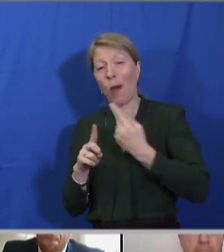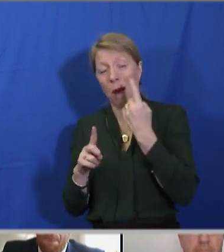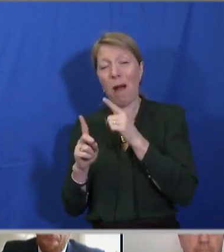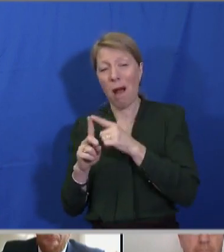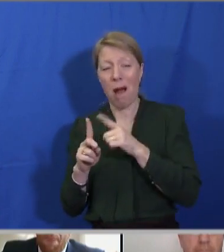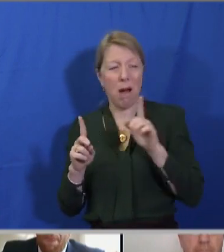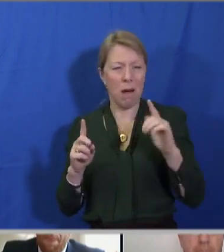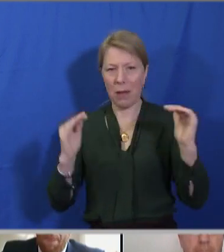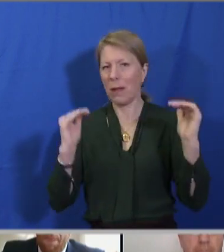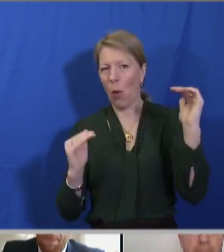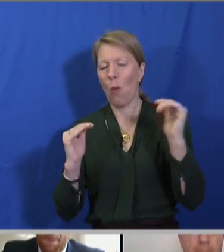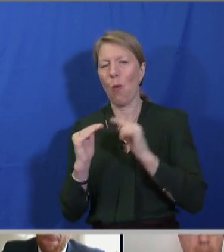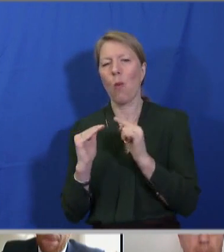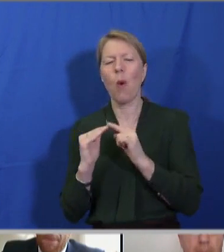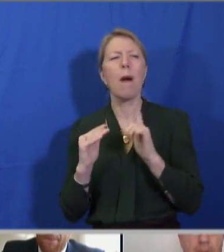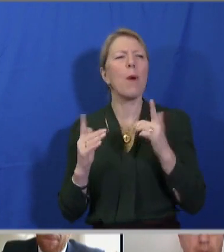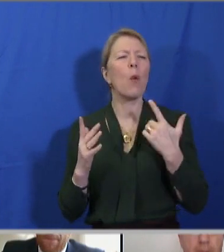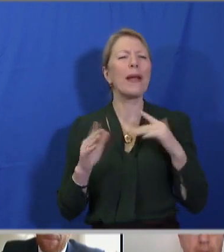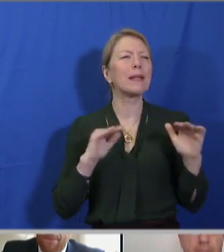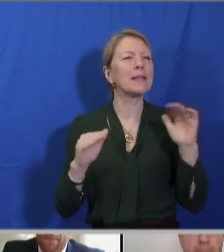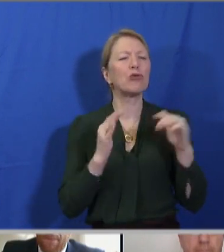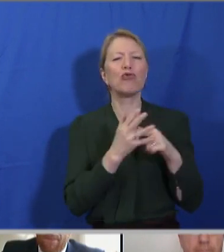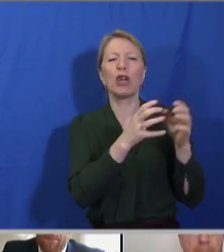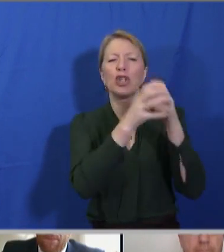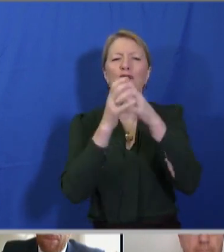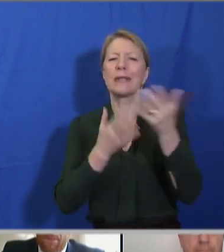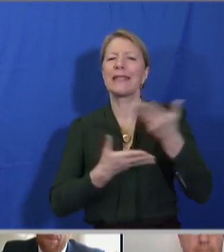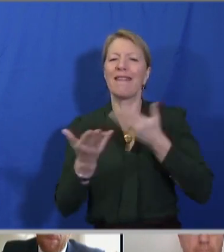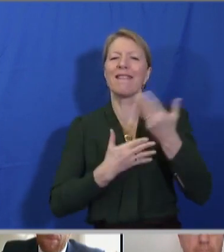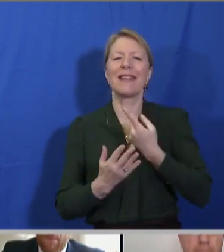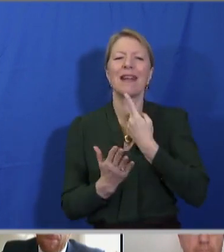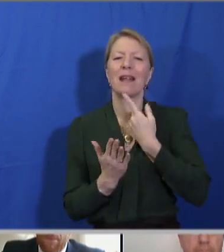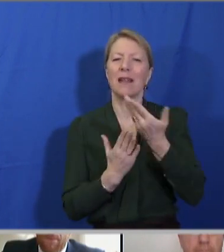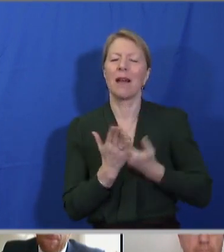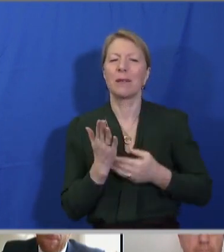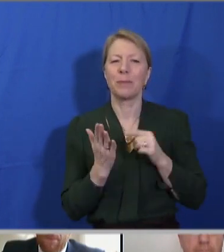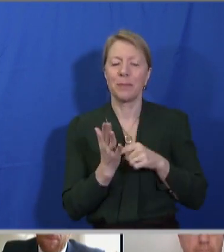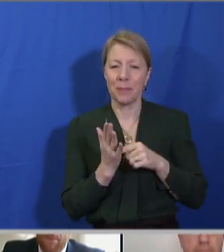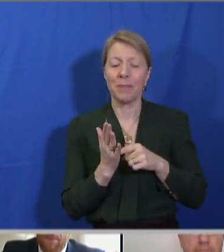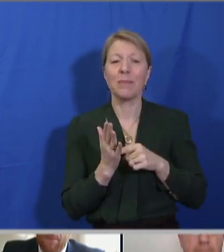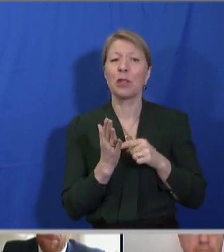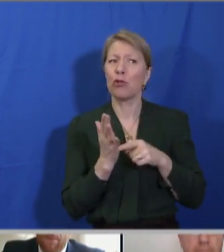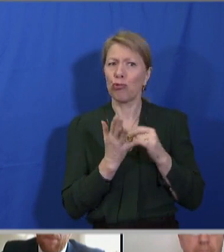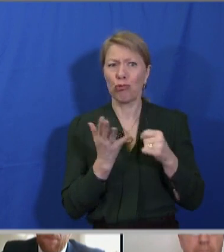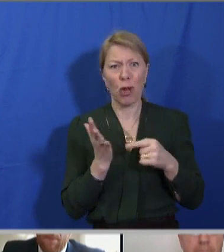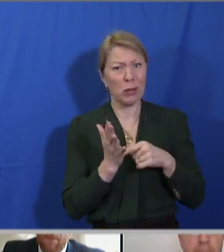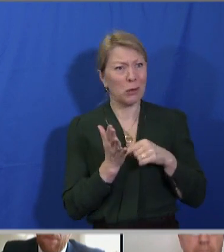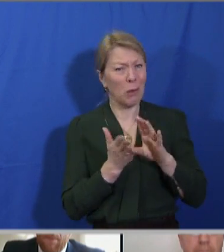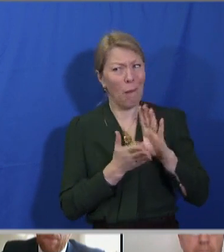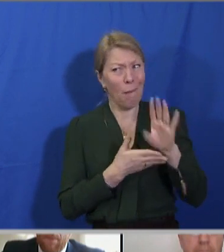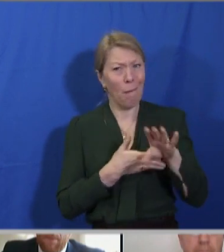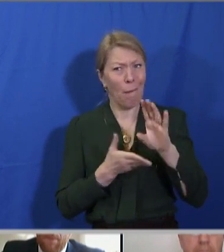are, as I said, we're working on trusts to get the data. There's a significant amount of money paid out by trusts in terms of personal